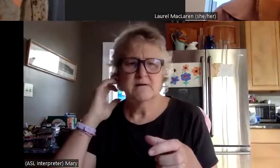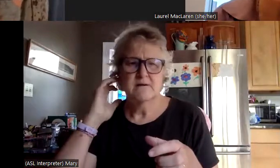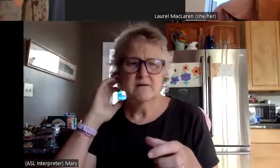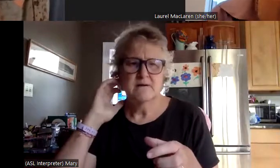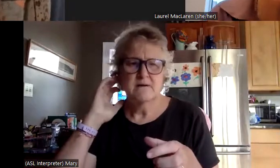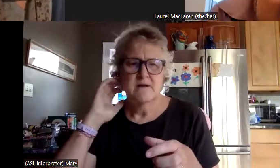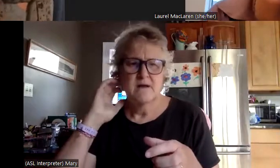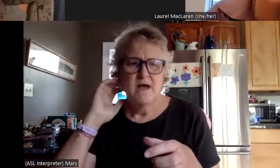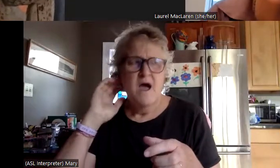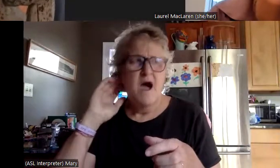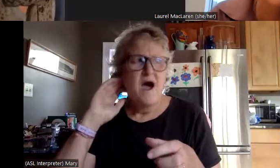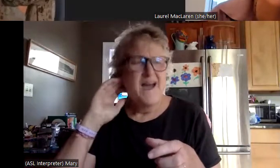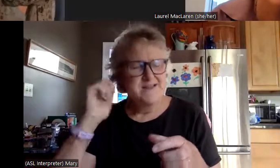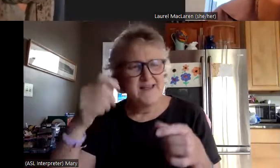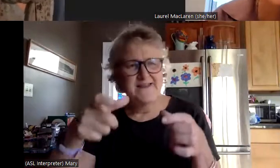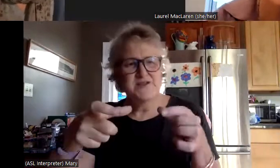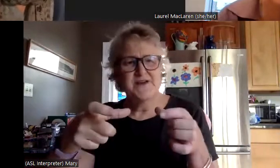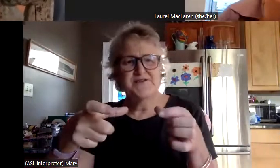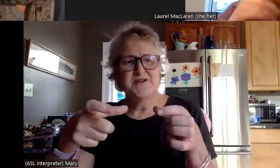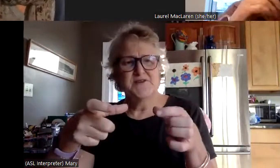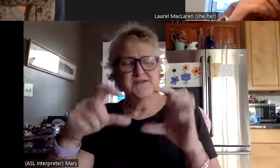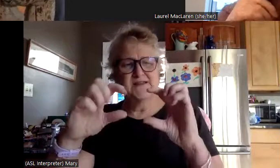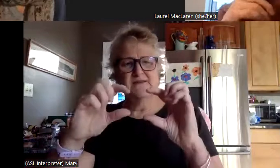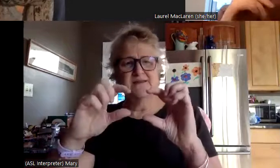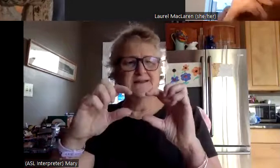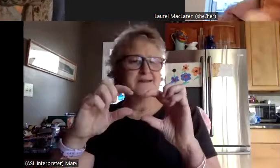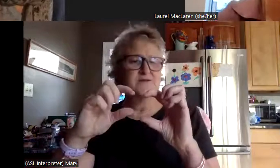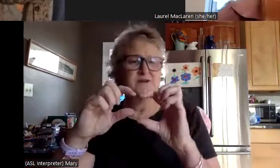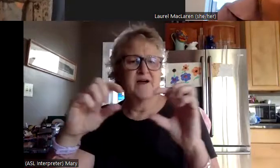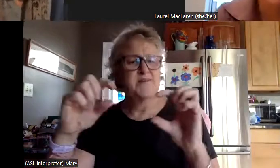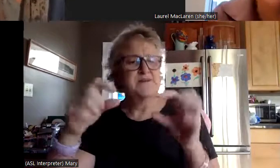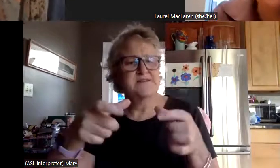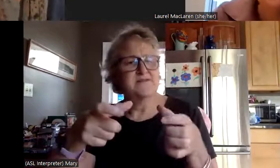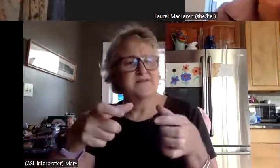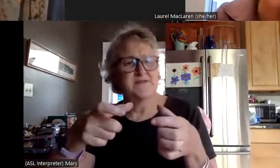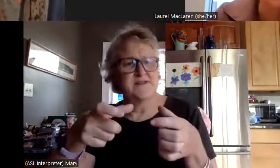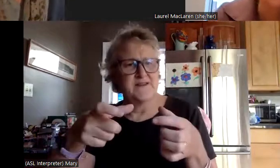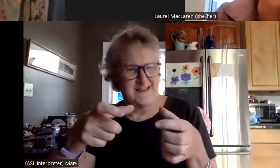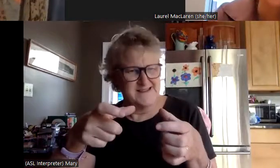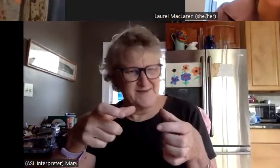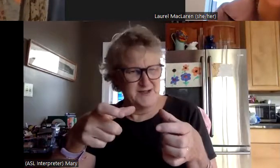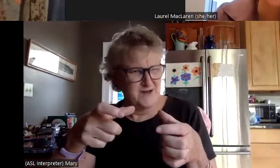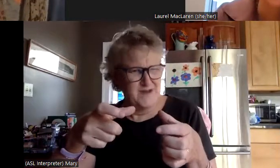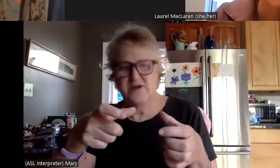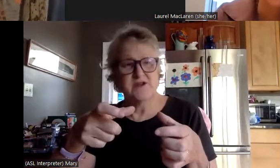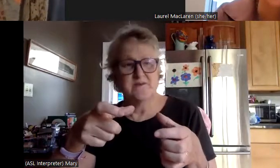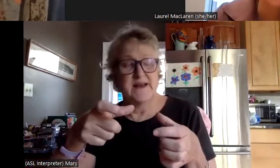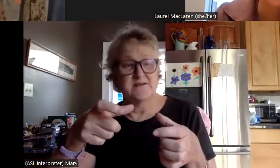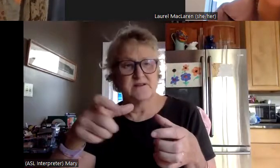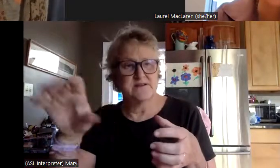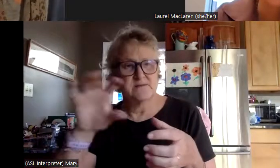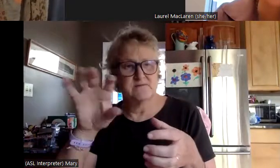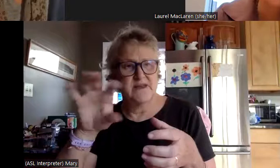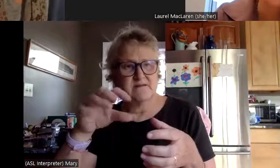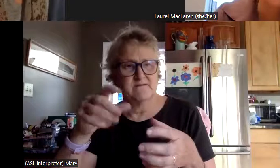out on. I just had like a Trader Joe's, like a little, like they do their hummus and different stuff like that. Is that what you're talking about, or you're talking about